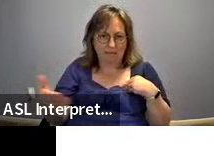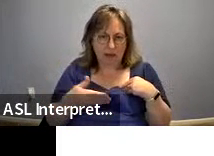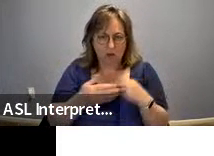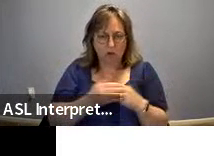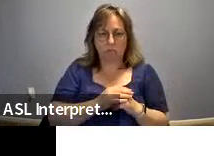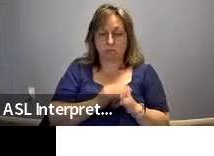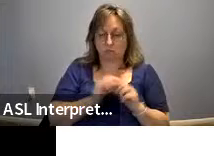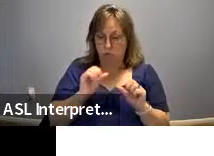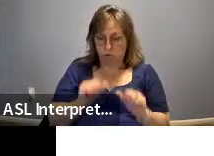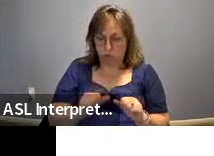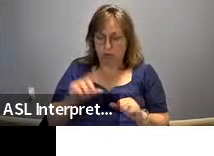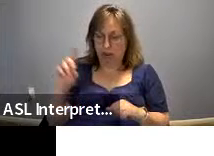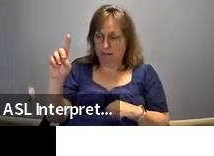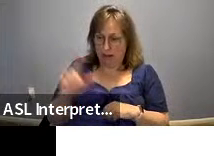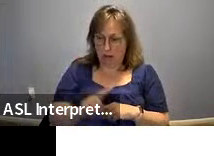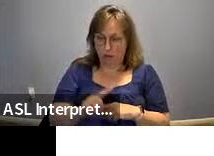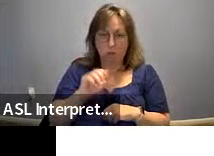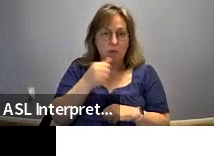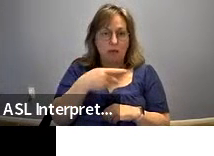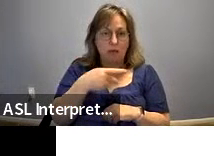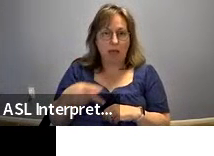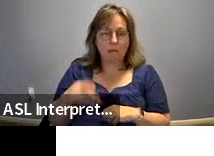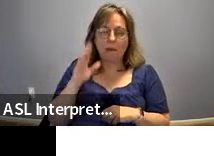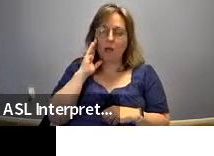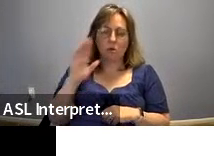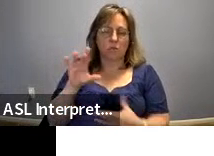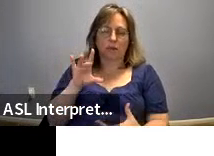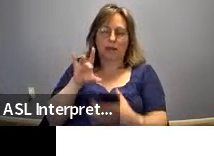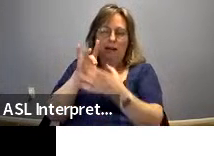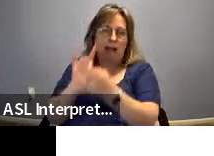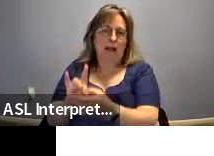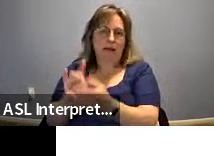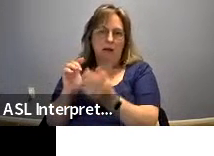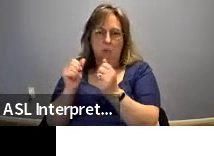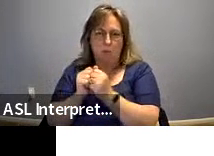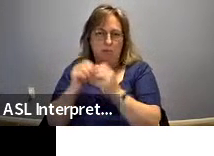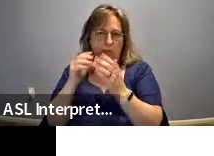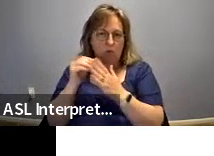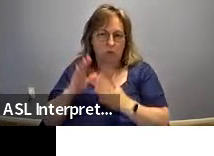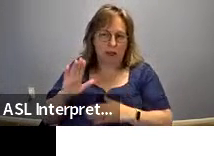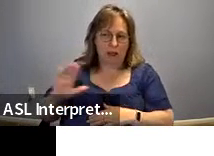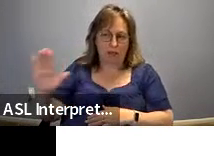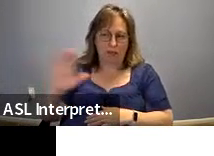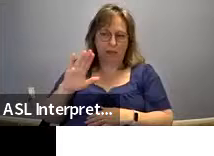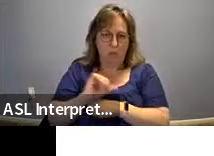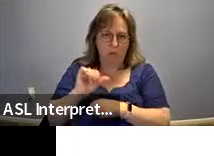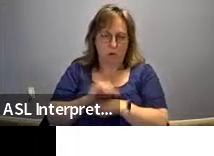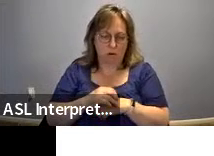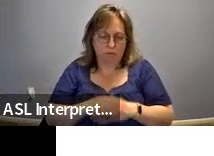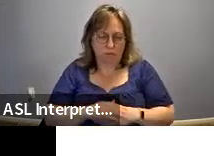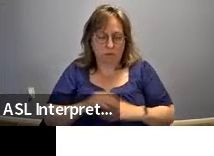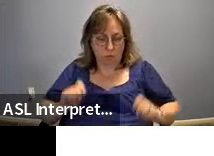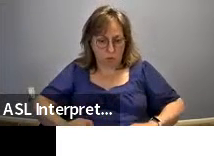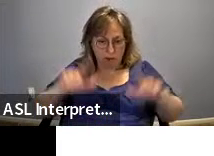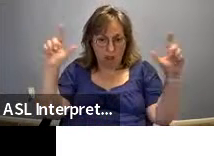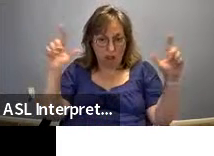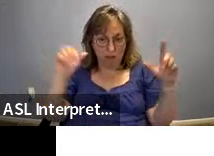download the app, and then you'll be connected to your student and their work. When you first open the app, you'll land on the home